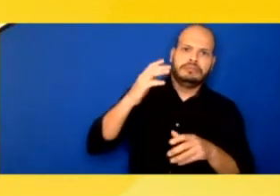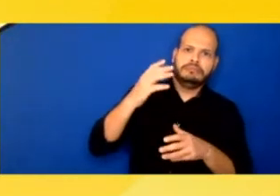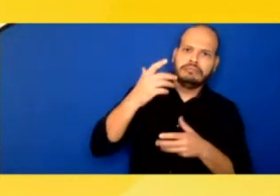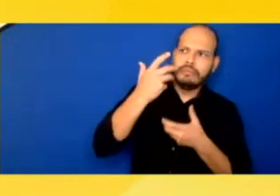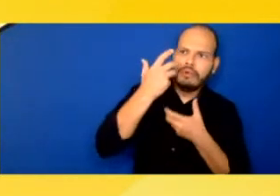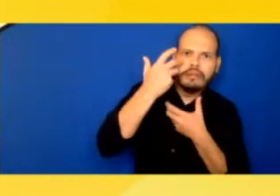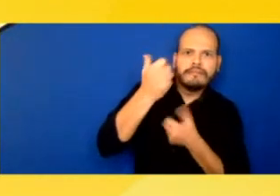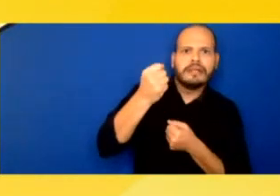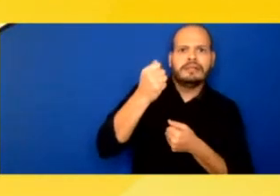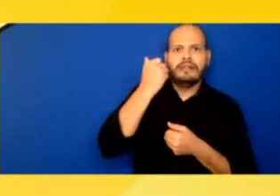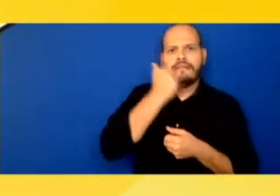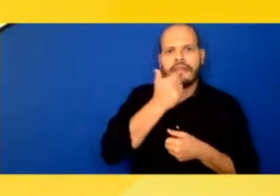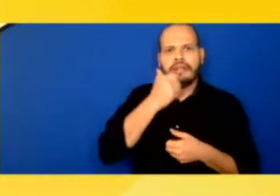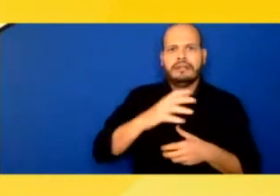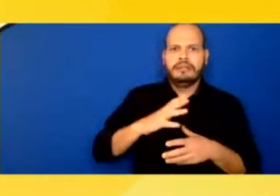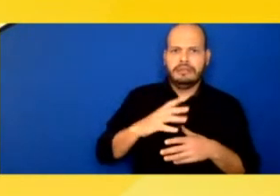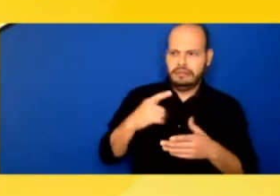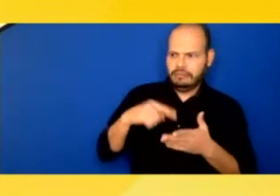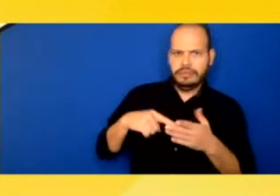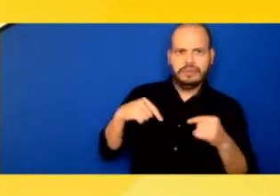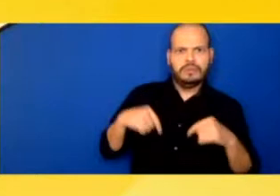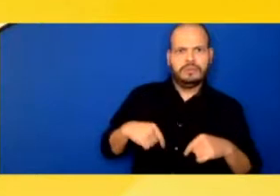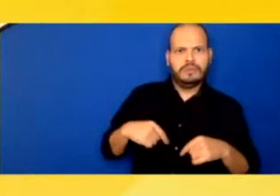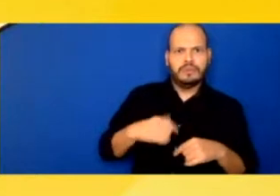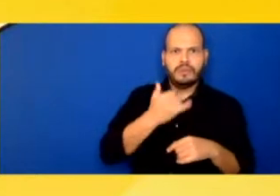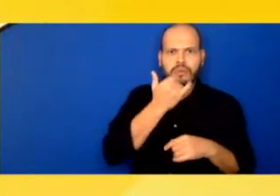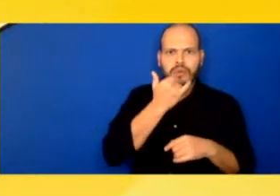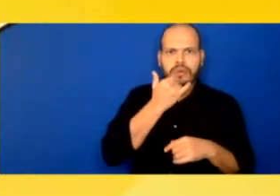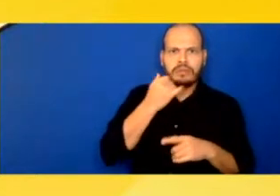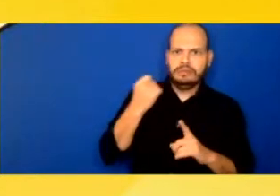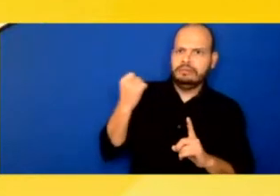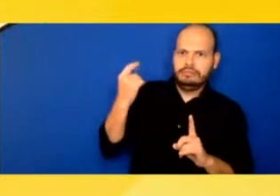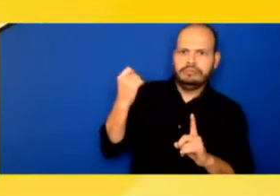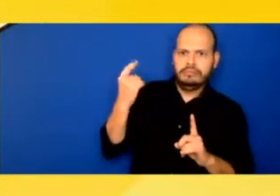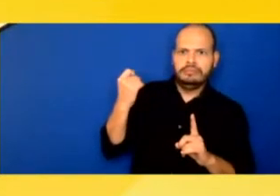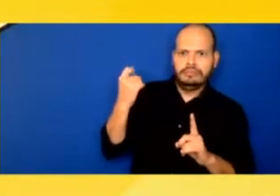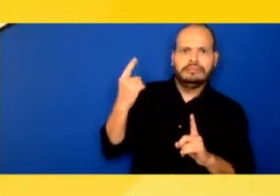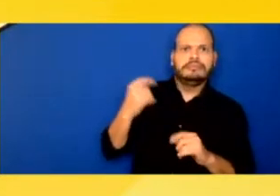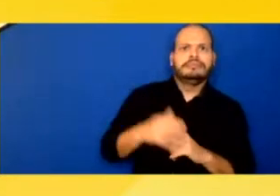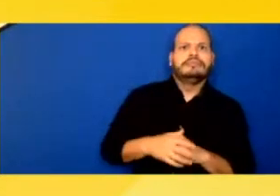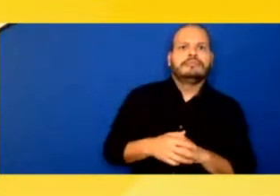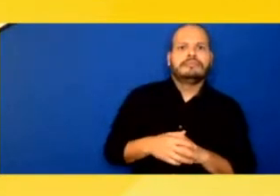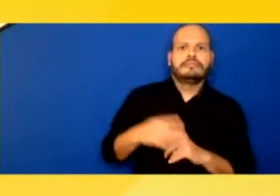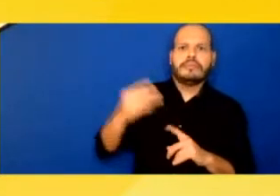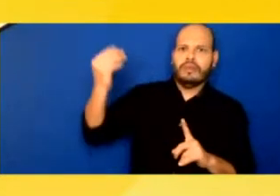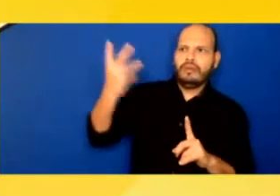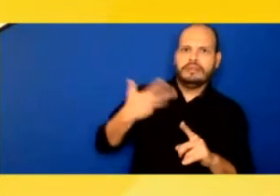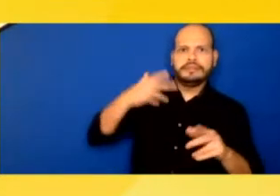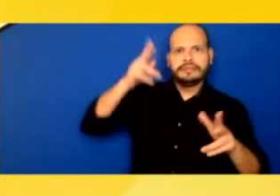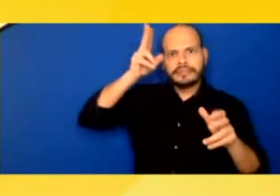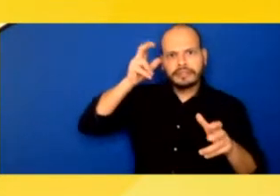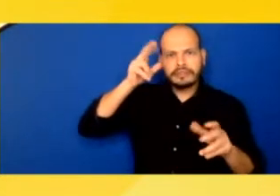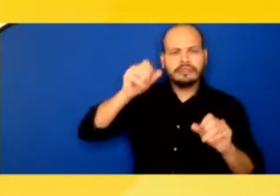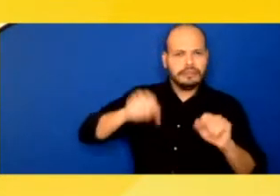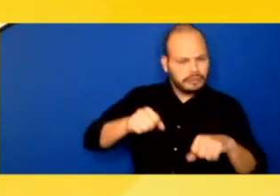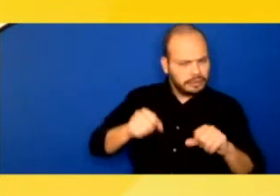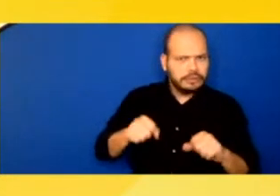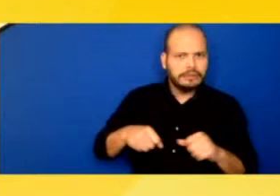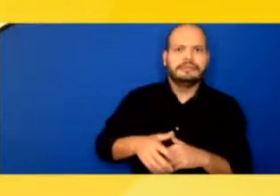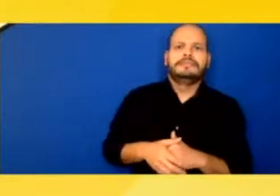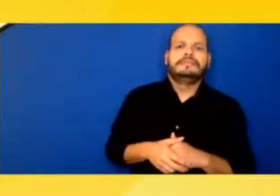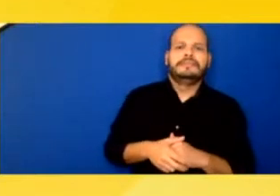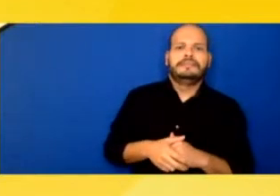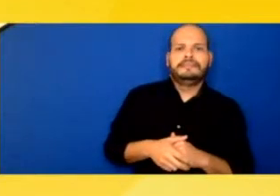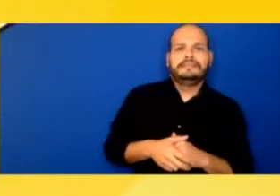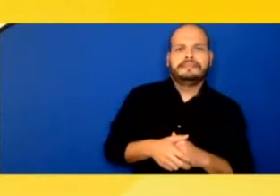says how evil it is. Okay, we've done that. What we need now is faith that works. There's a song by